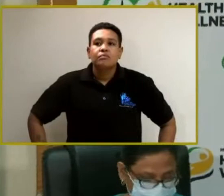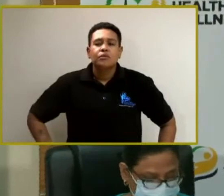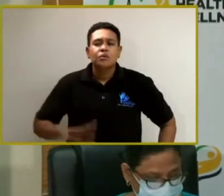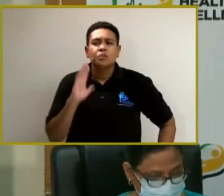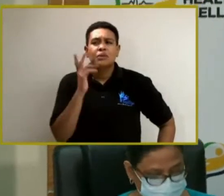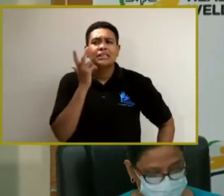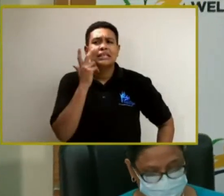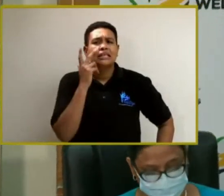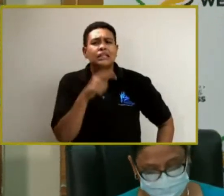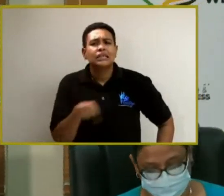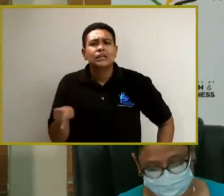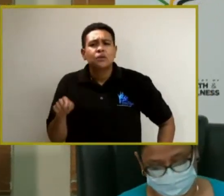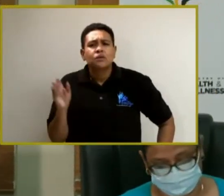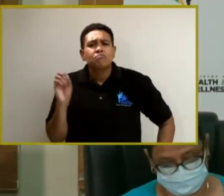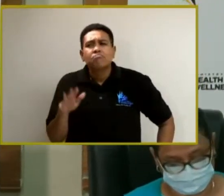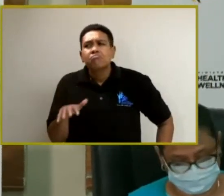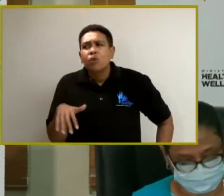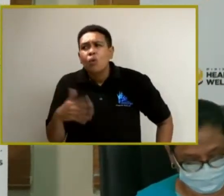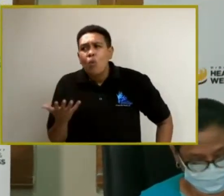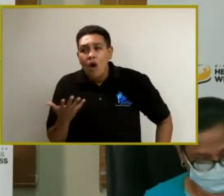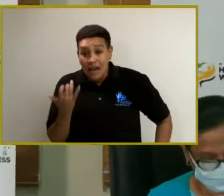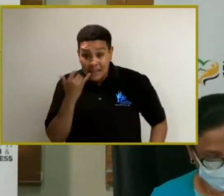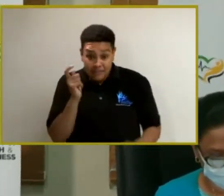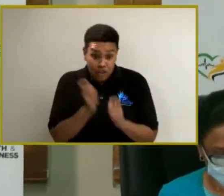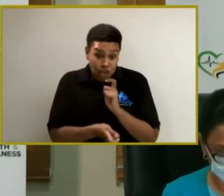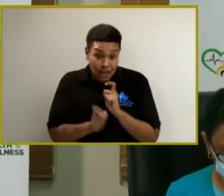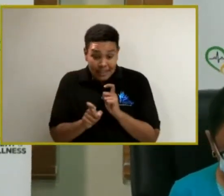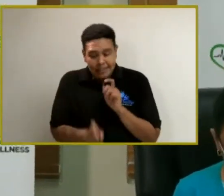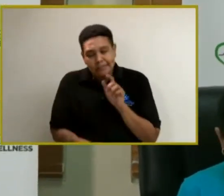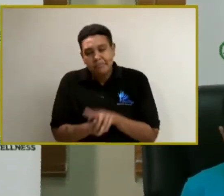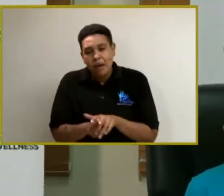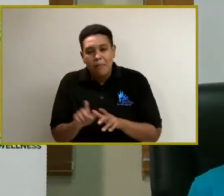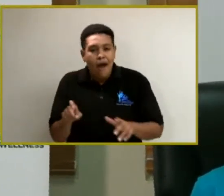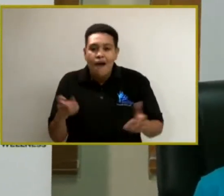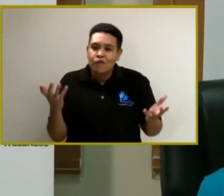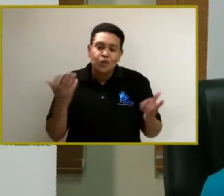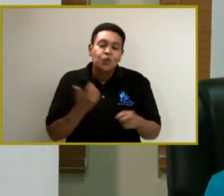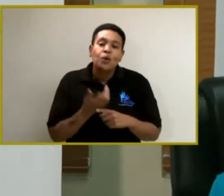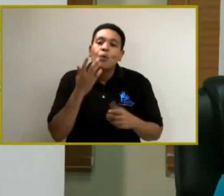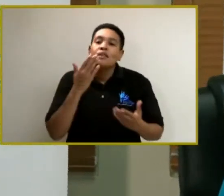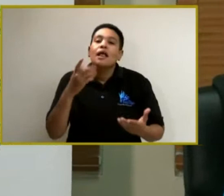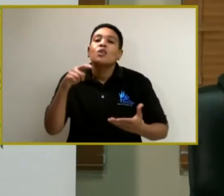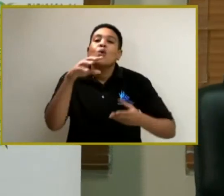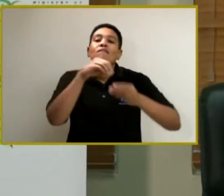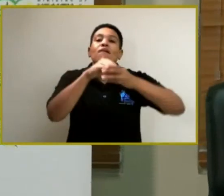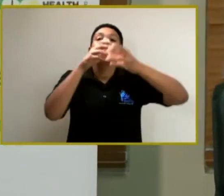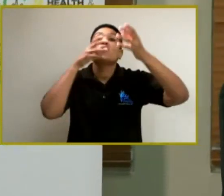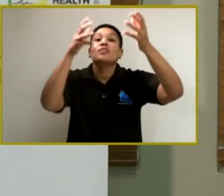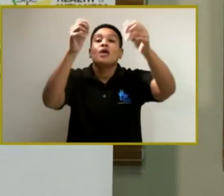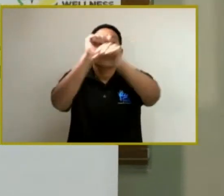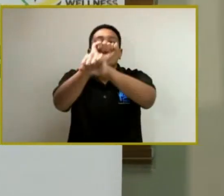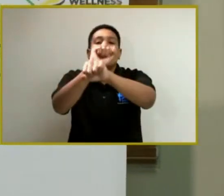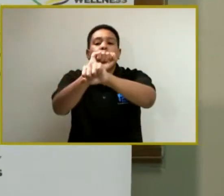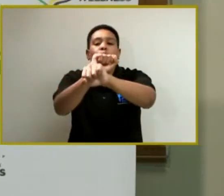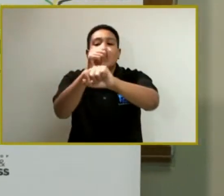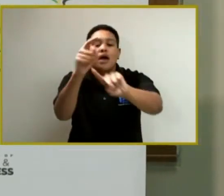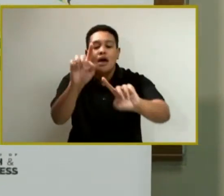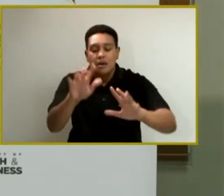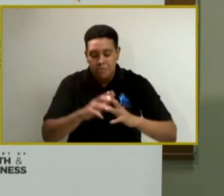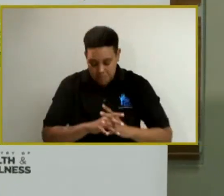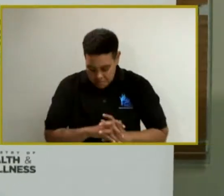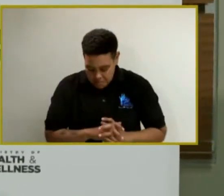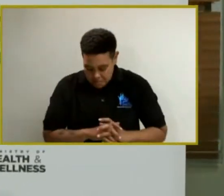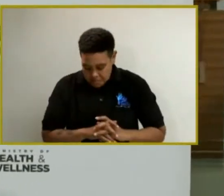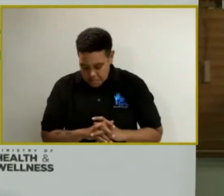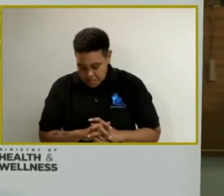We have to pivot as necessary. I want to thank those who are involved out in the field. While